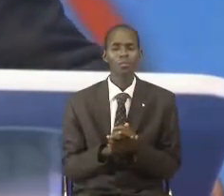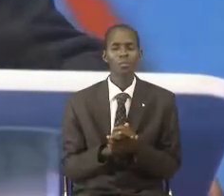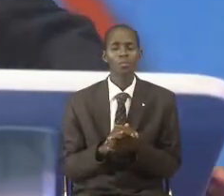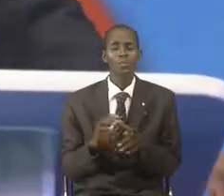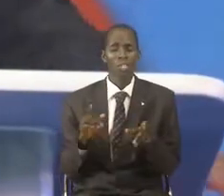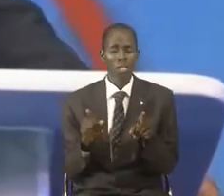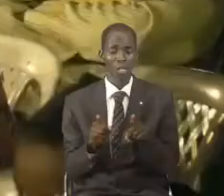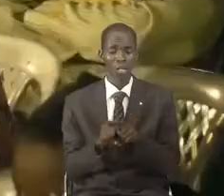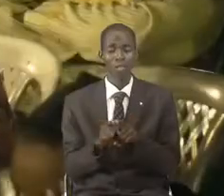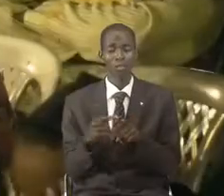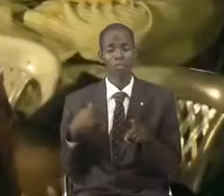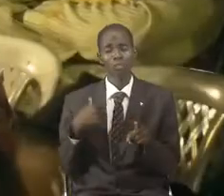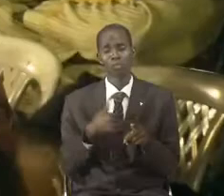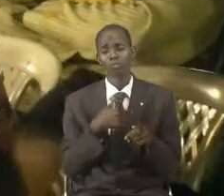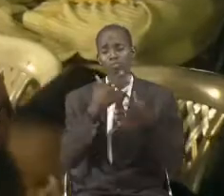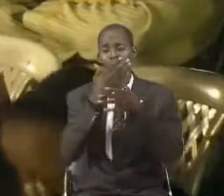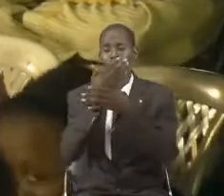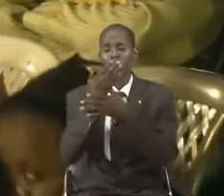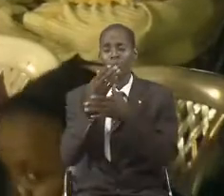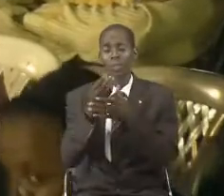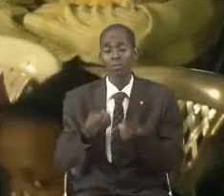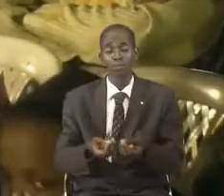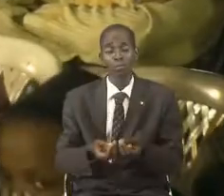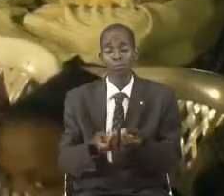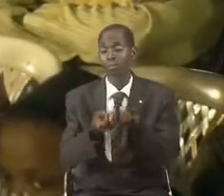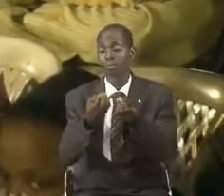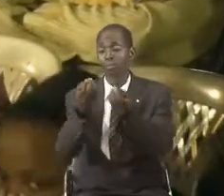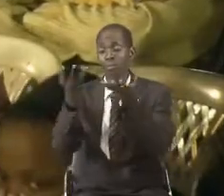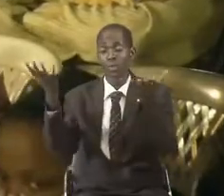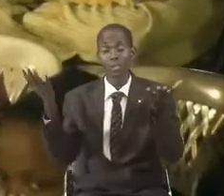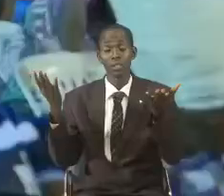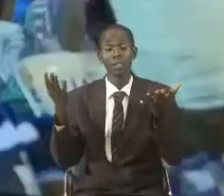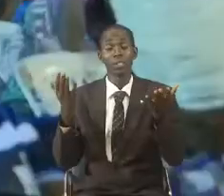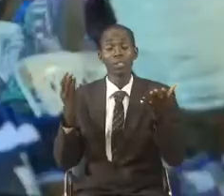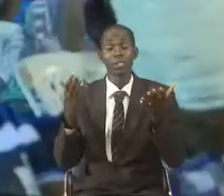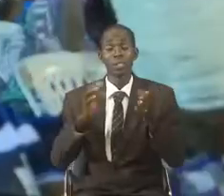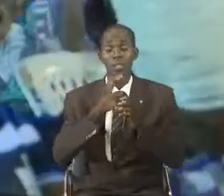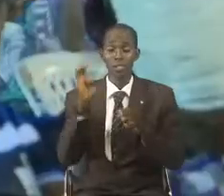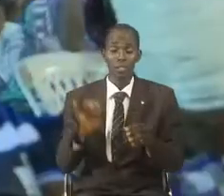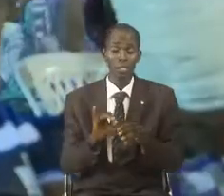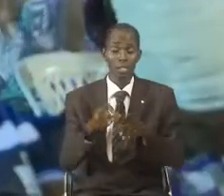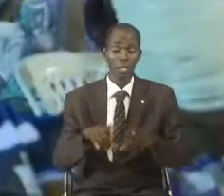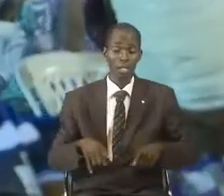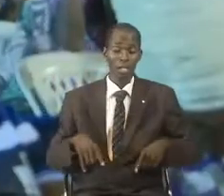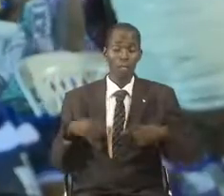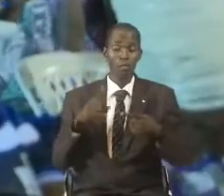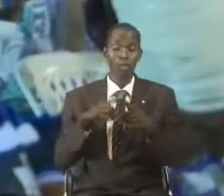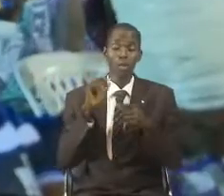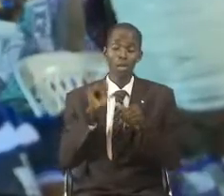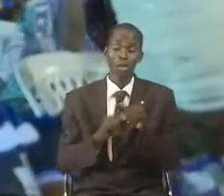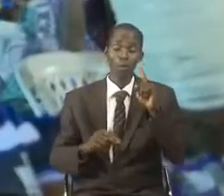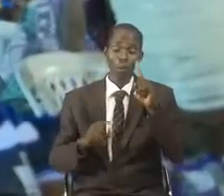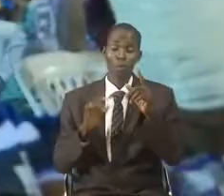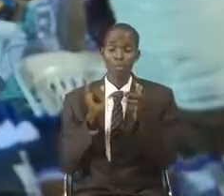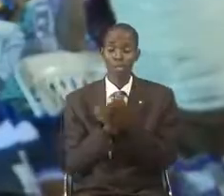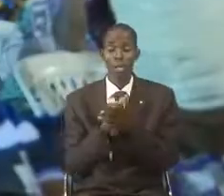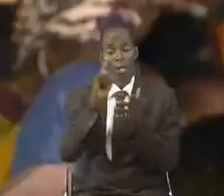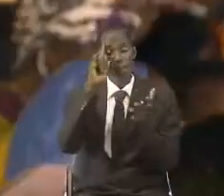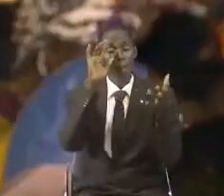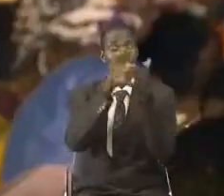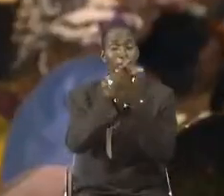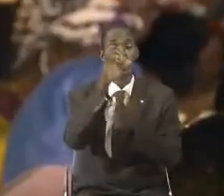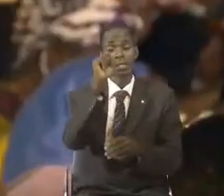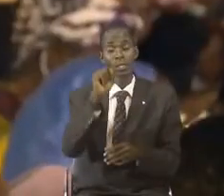in Jesus' name. As we're distributing eternal life, abundant life,